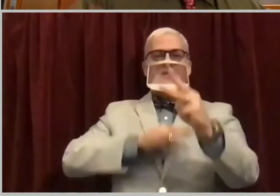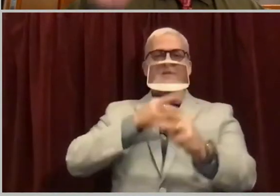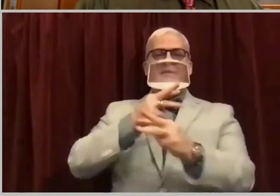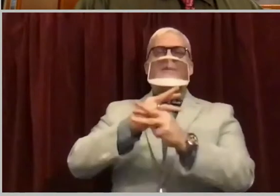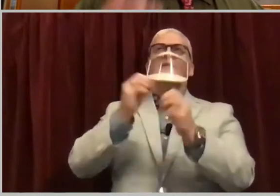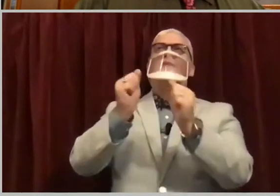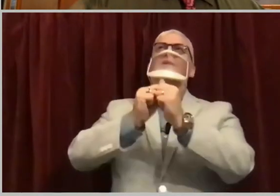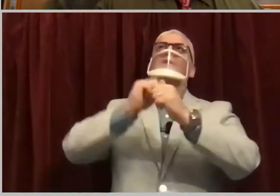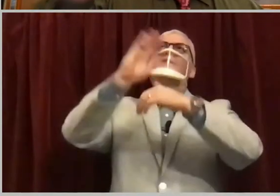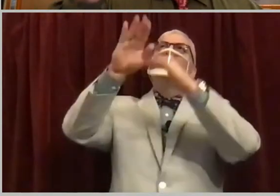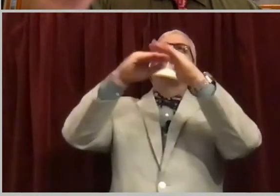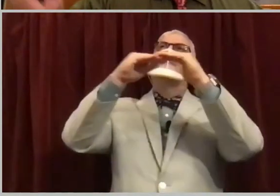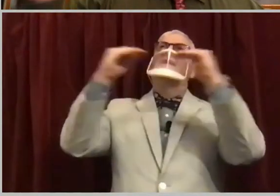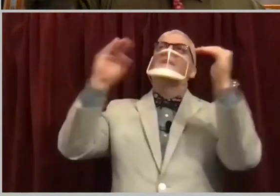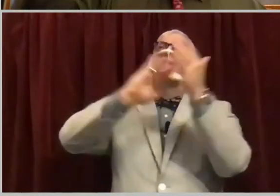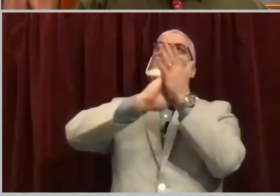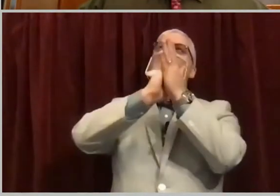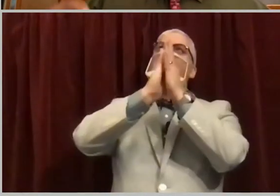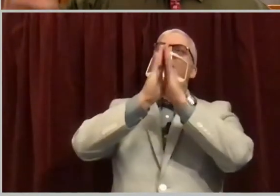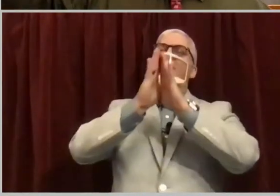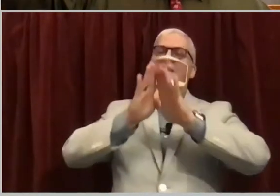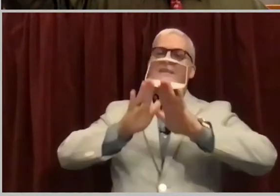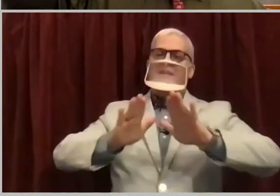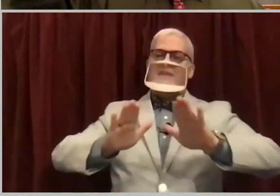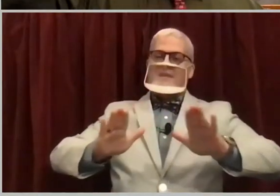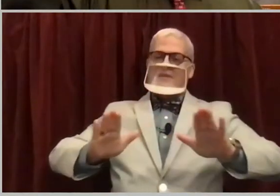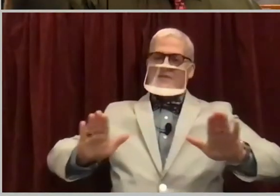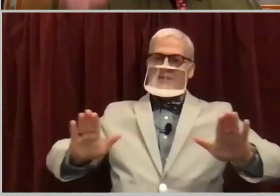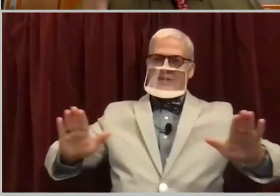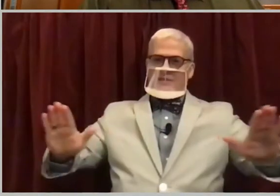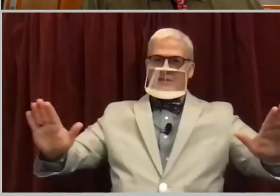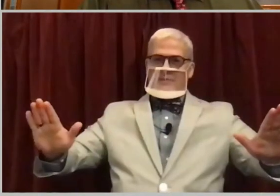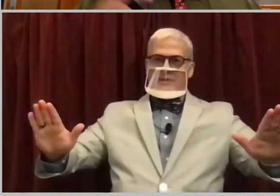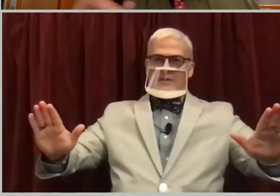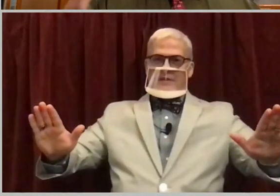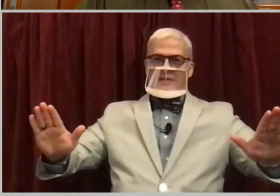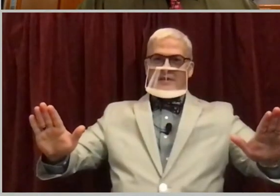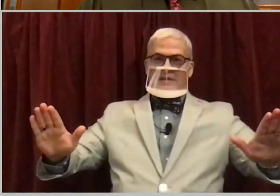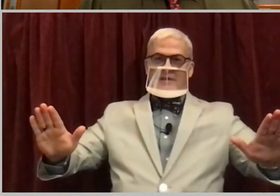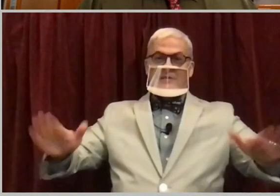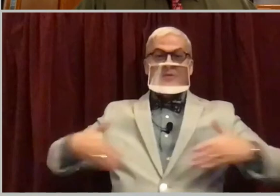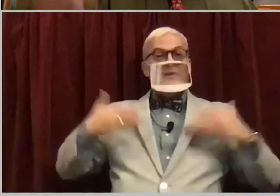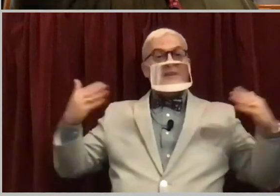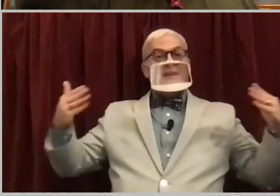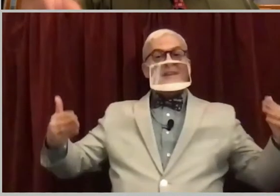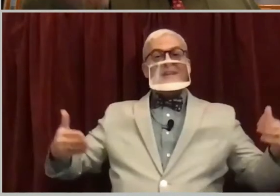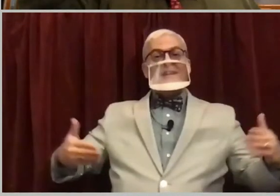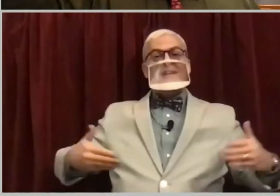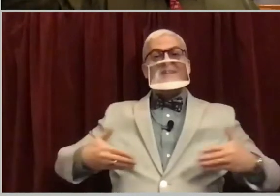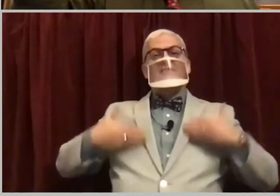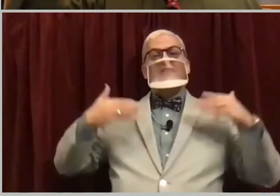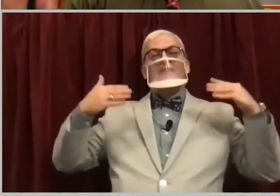cease. Fill the whole world with heaven's peace.